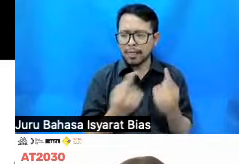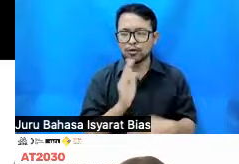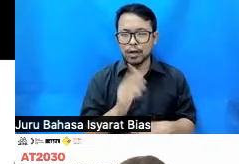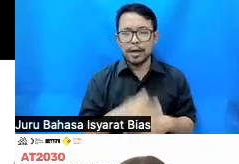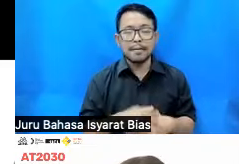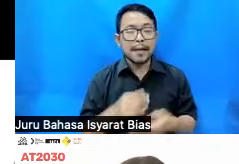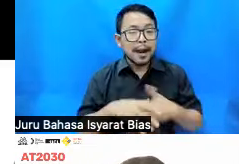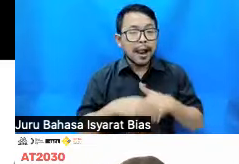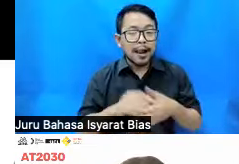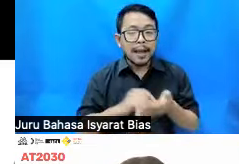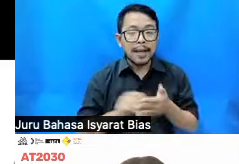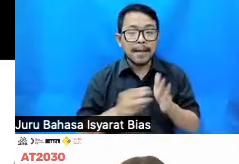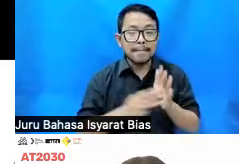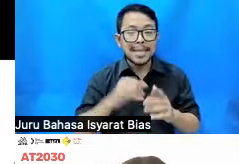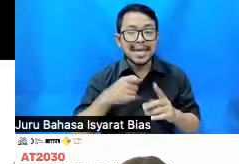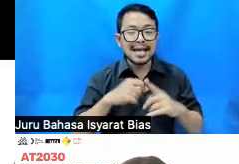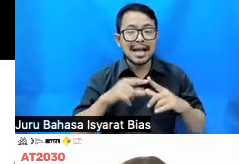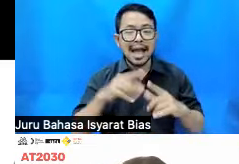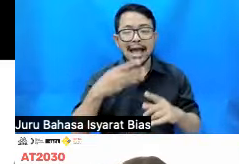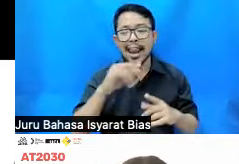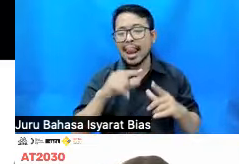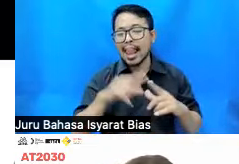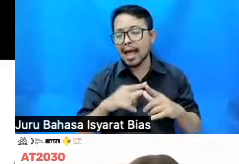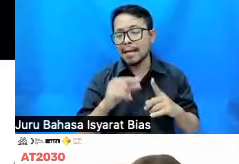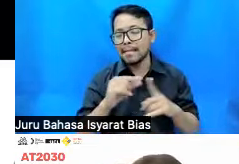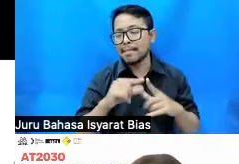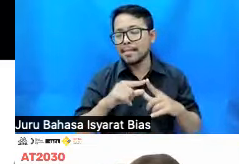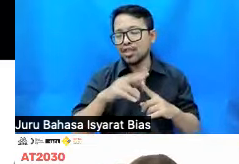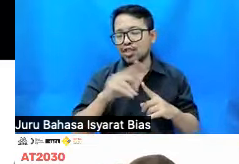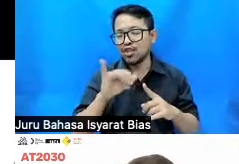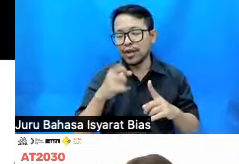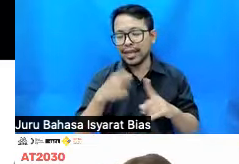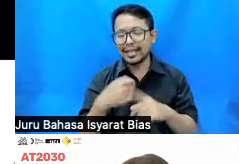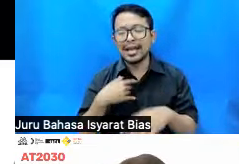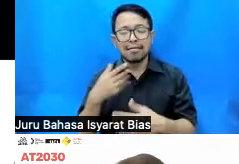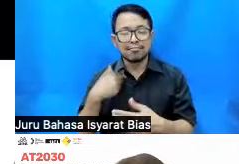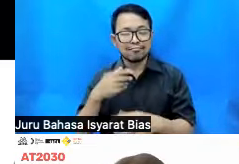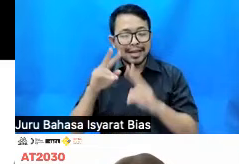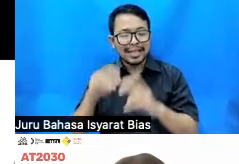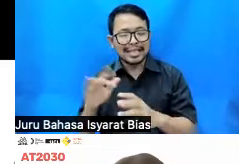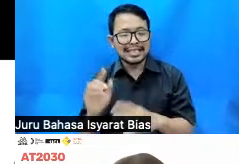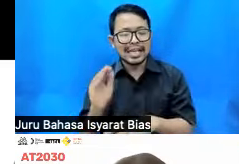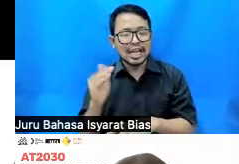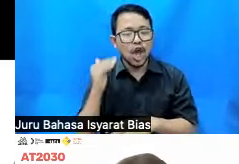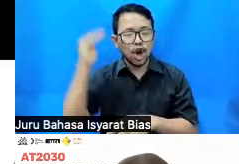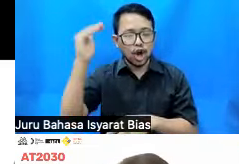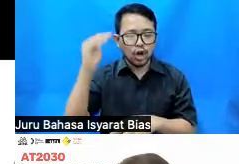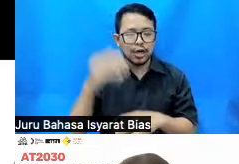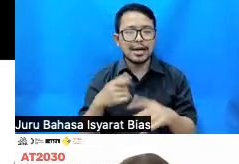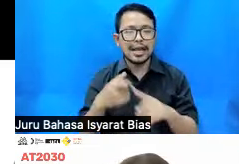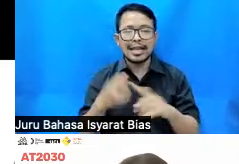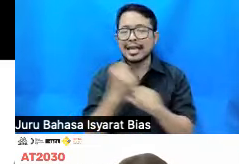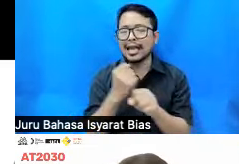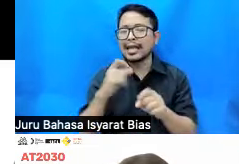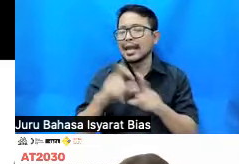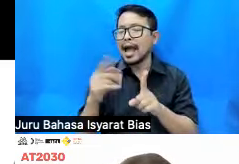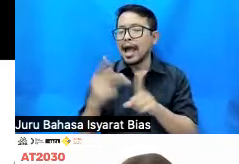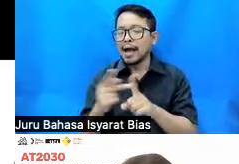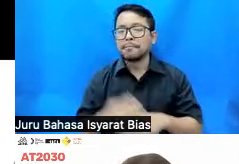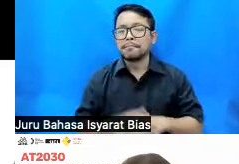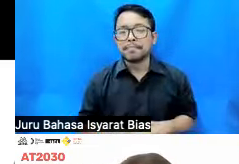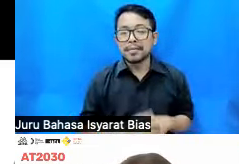Senior Inclusive Design Researcher at the Global Disability Innovation Hub. And today I'm going to be presenting the findings from our city case